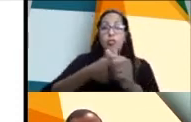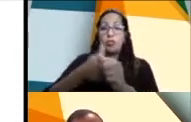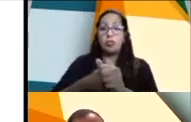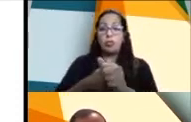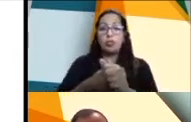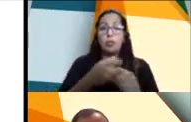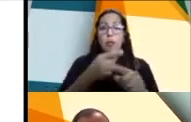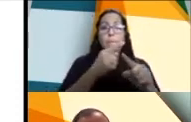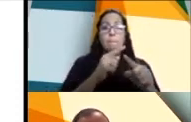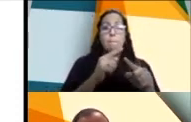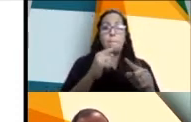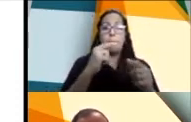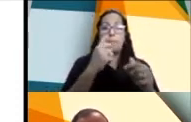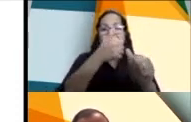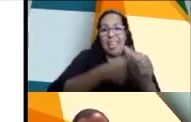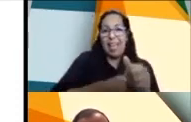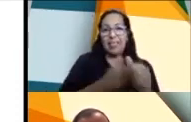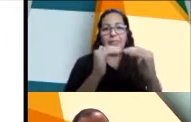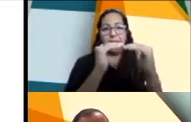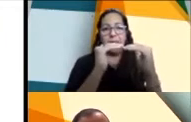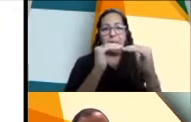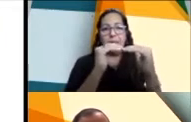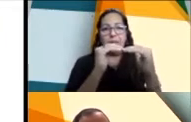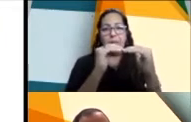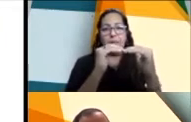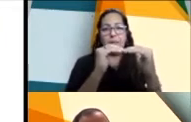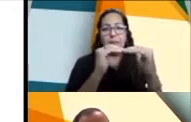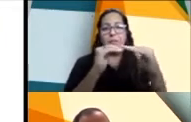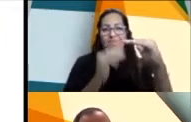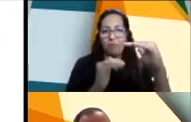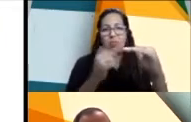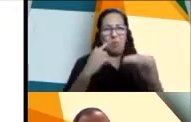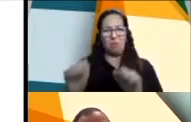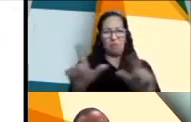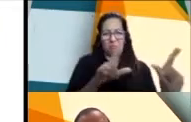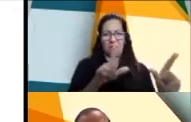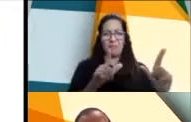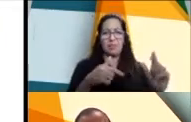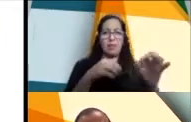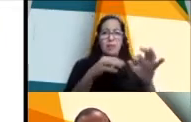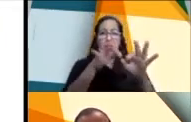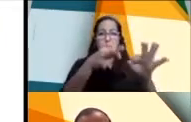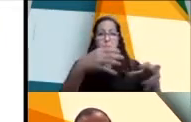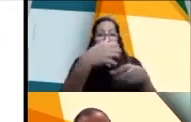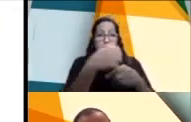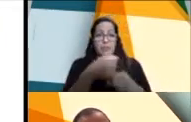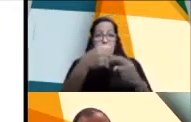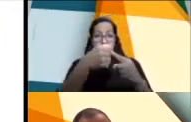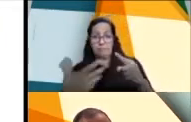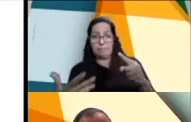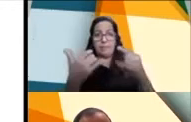subtask per each subtask that we just explained in the previous slides, and then there